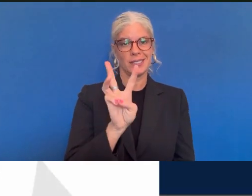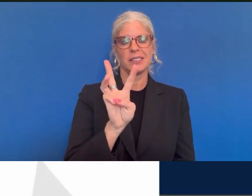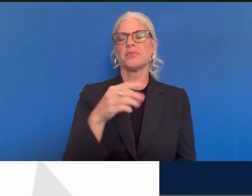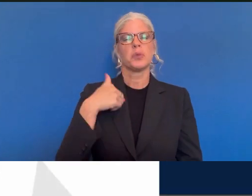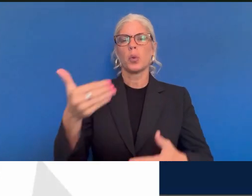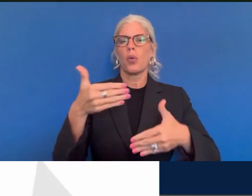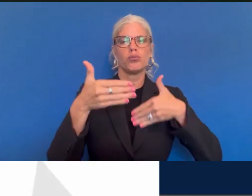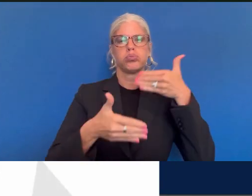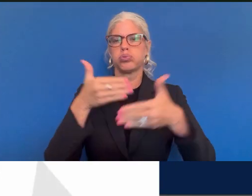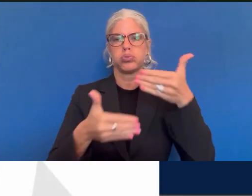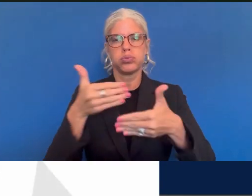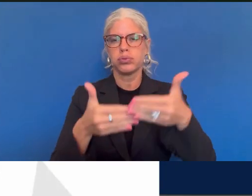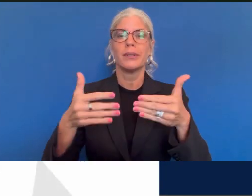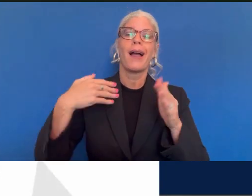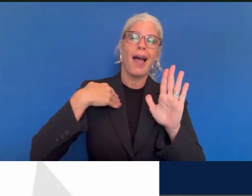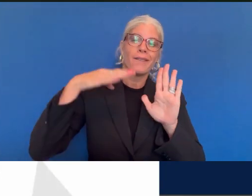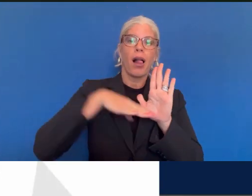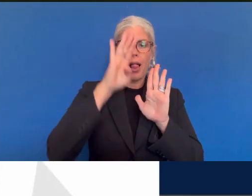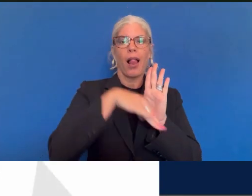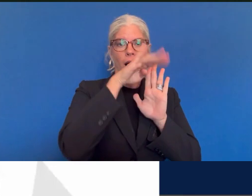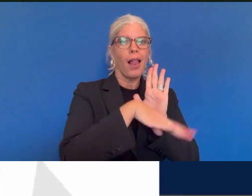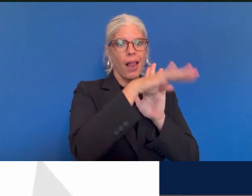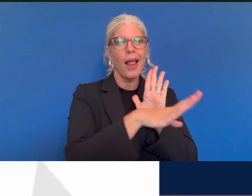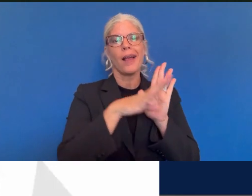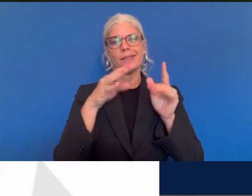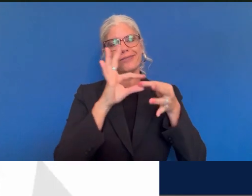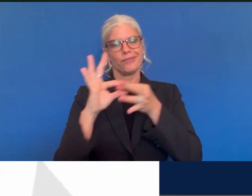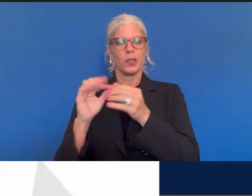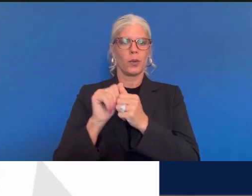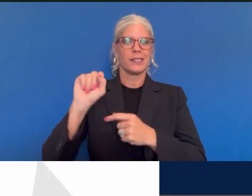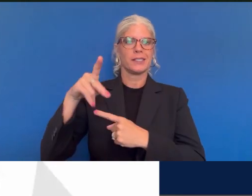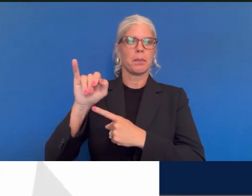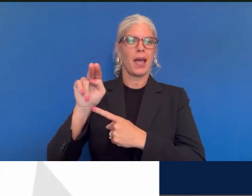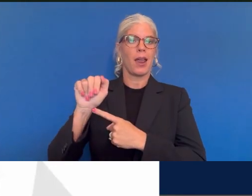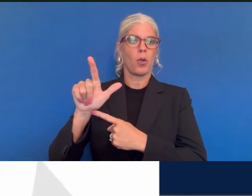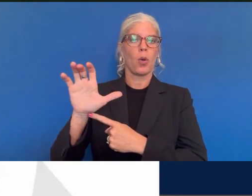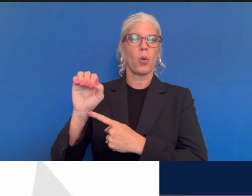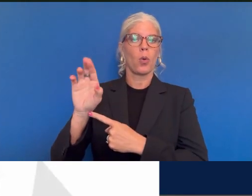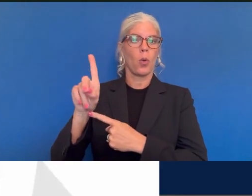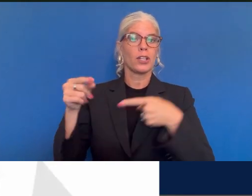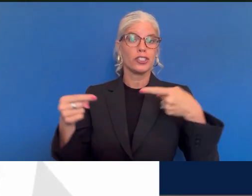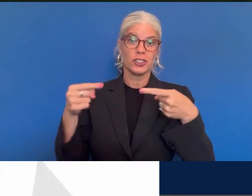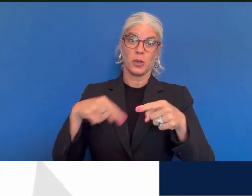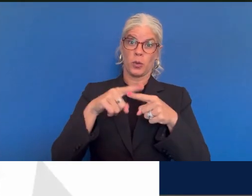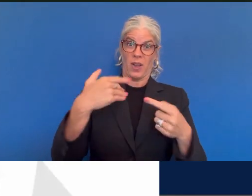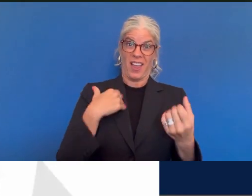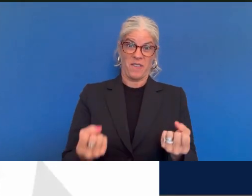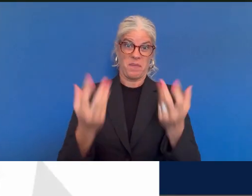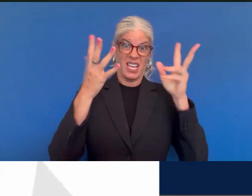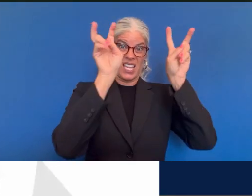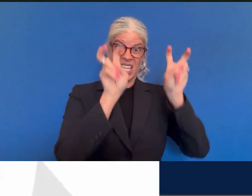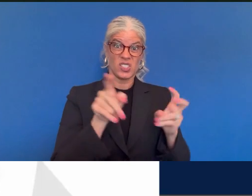forward through all the ups and downs of just having a spinal cord injury, where you really have